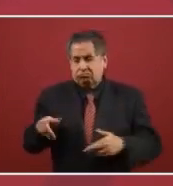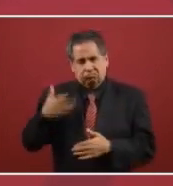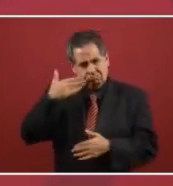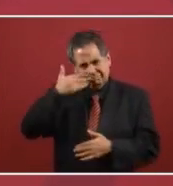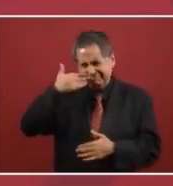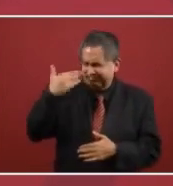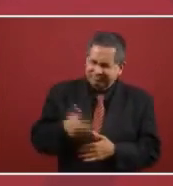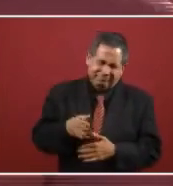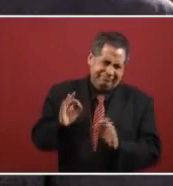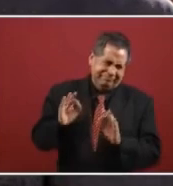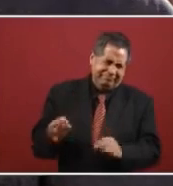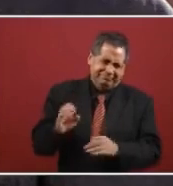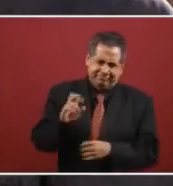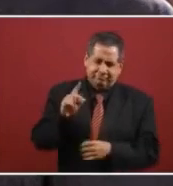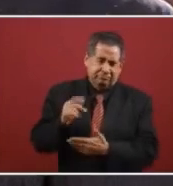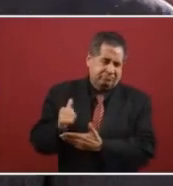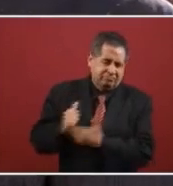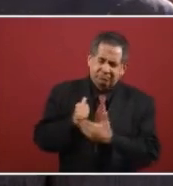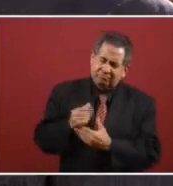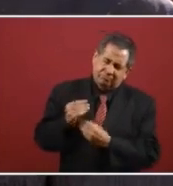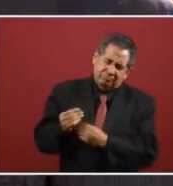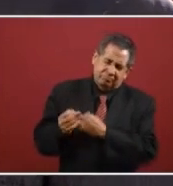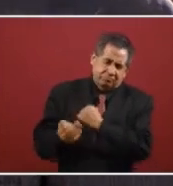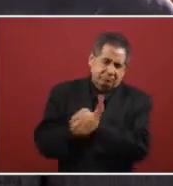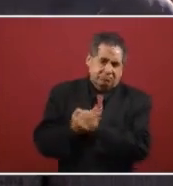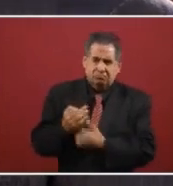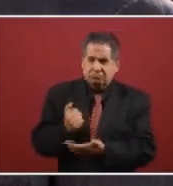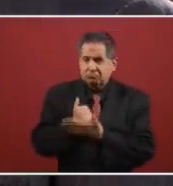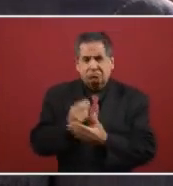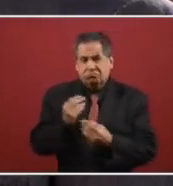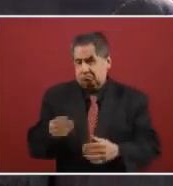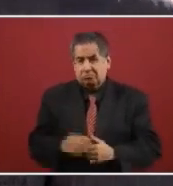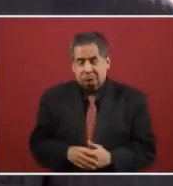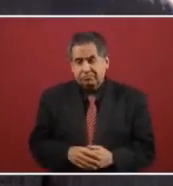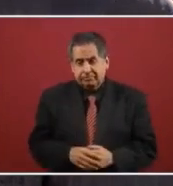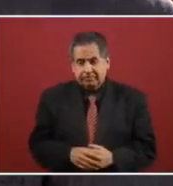me ayuda muchísimo. diplomatic